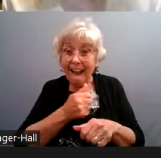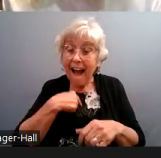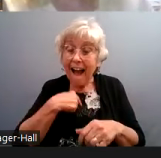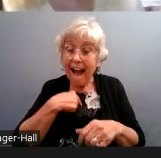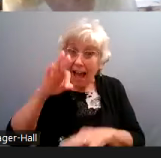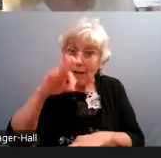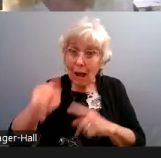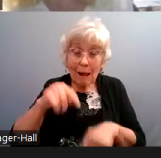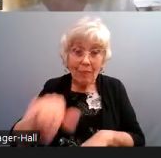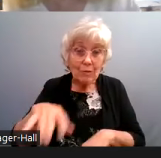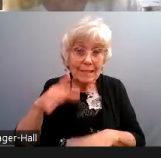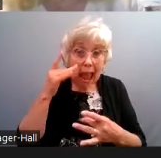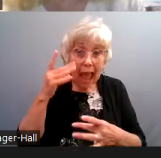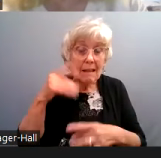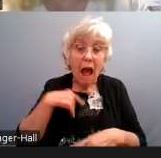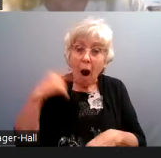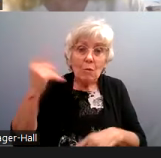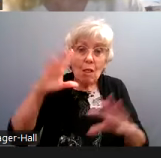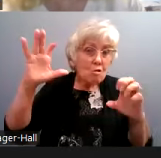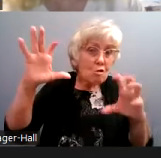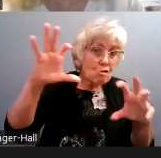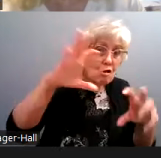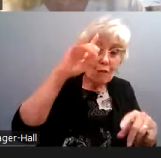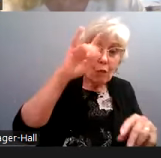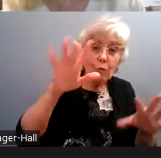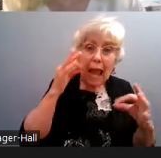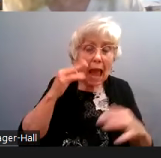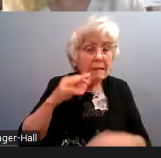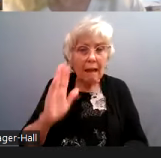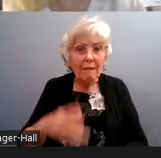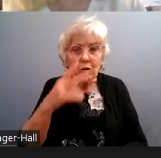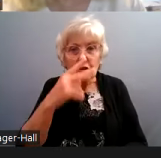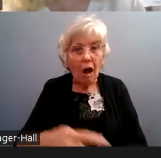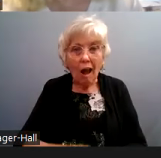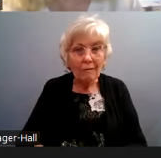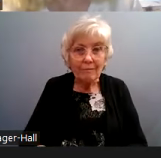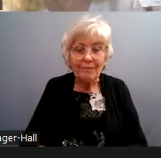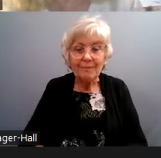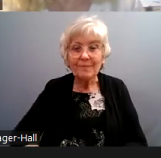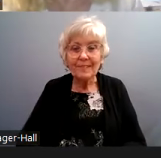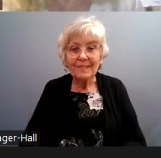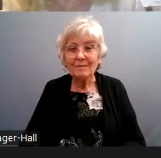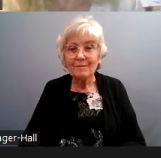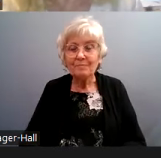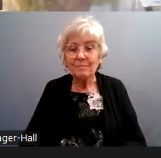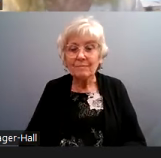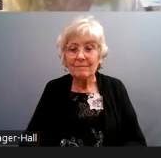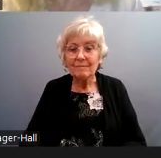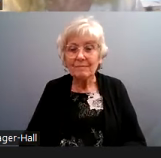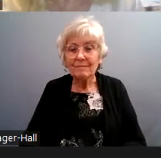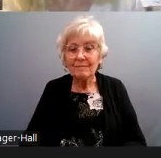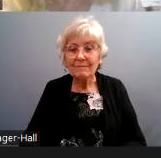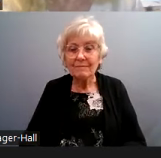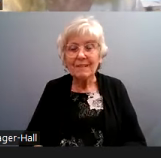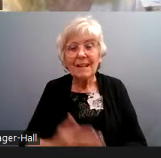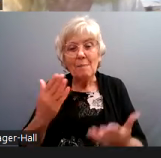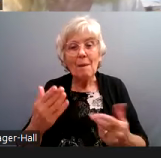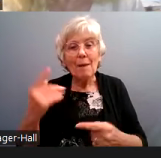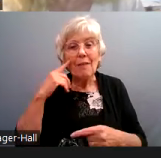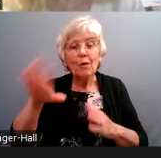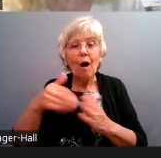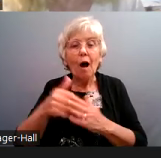always look because I'm always looking for all the cats. But I've never seen one there. I figured they're all probably backstage until